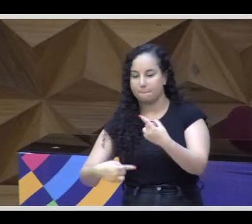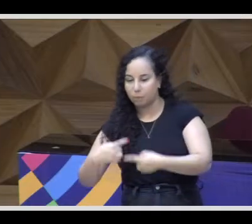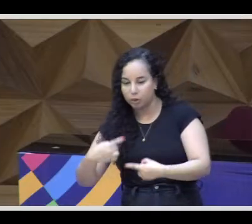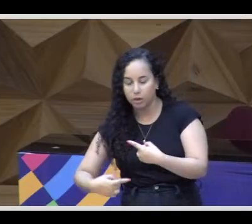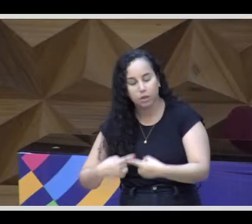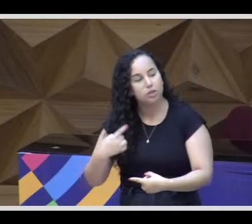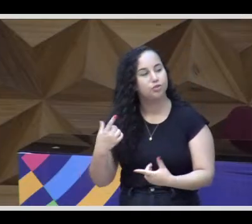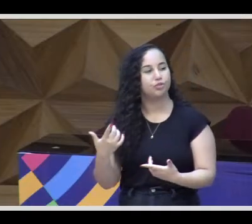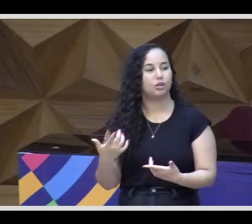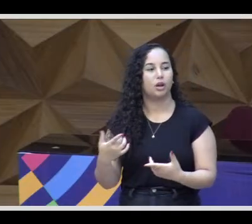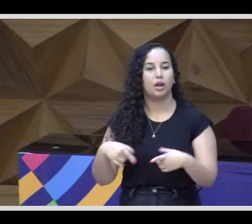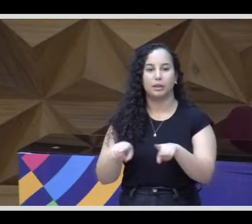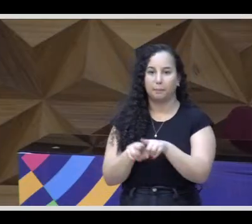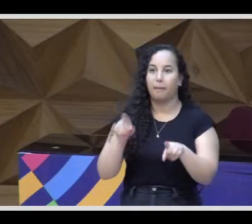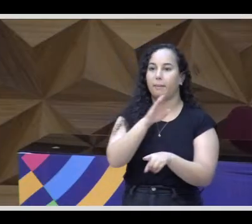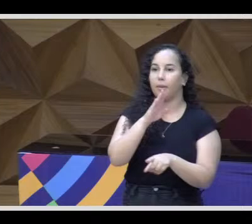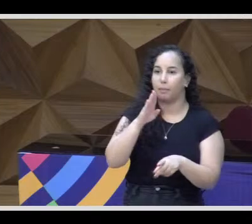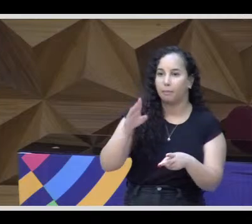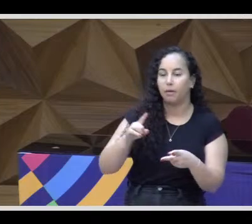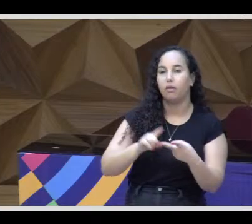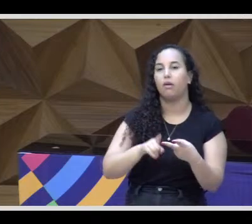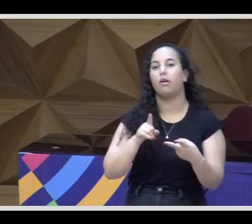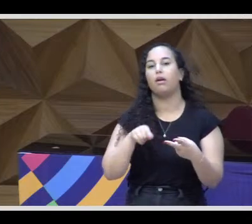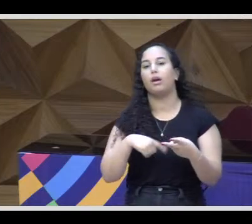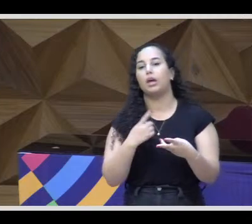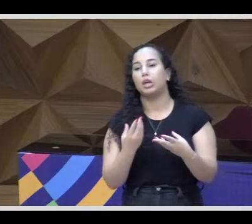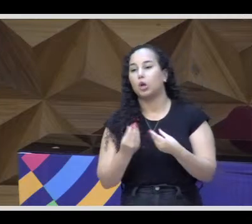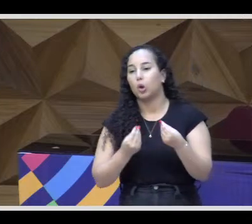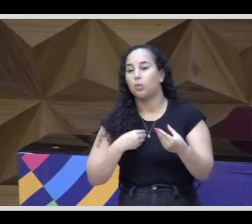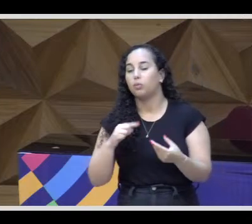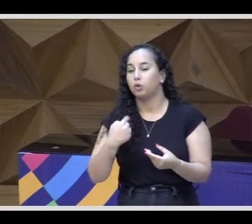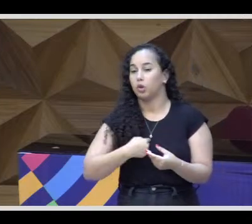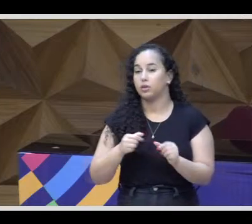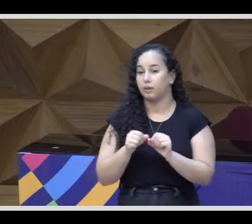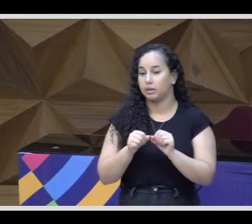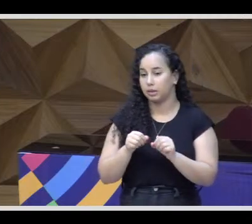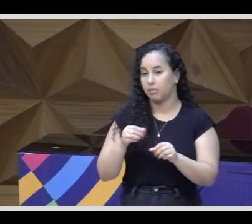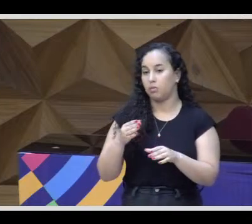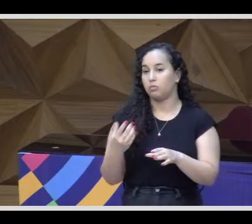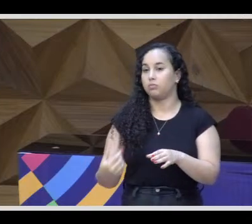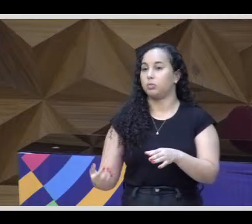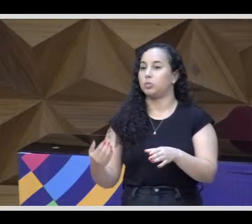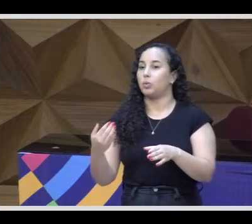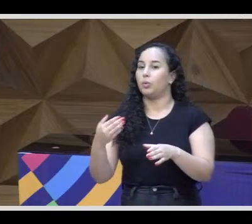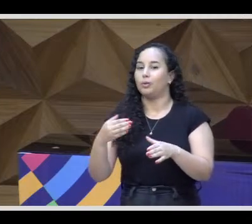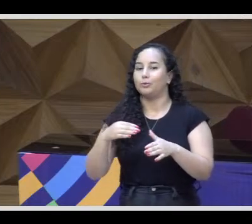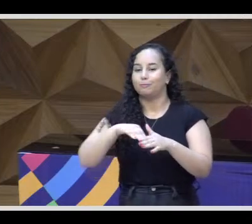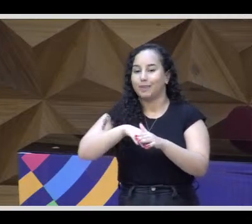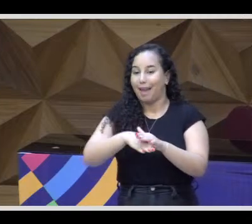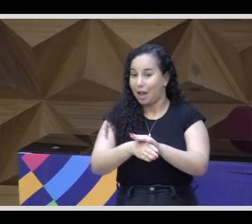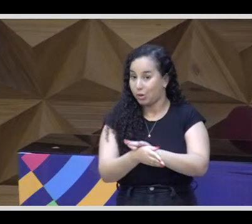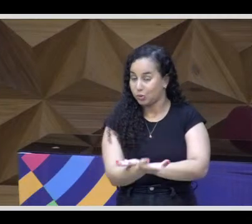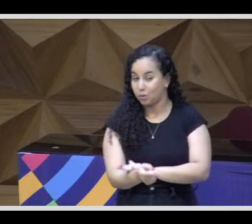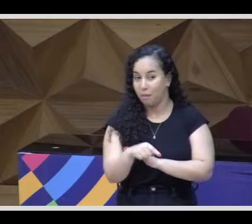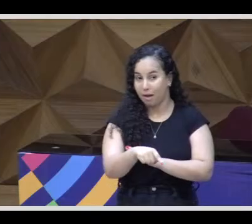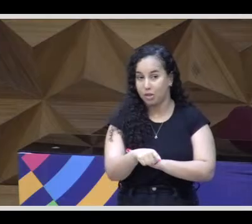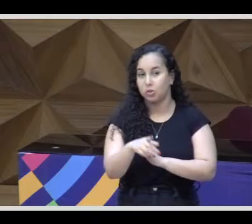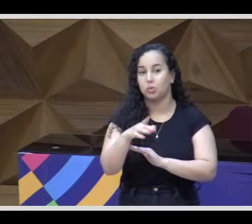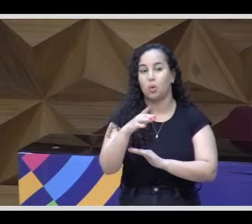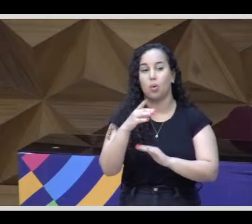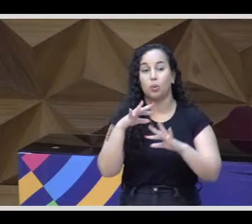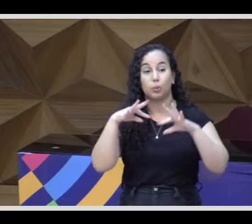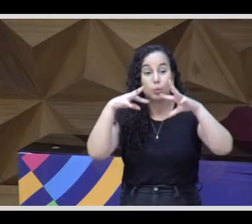the BBB TV show, the way we incorporate statistical analysis like that using synthetic data, all